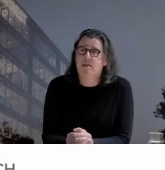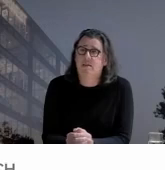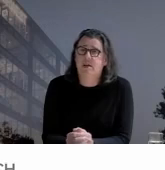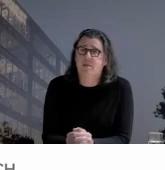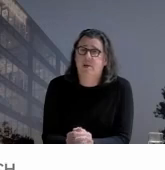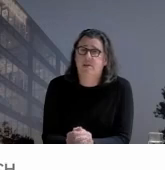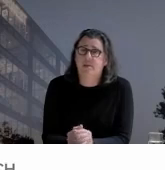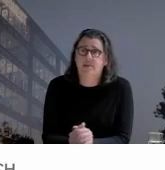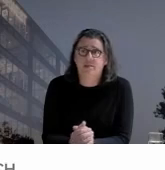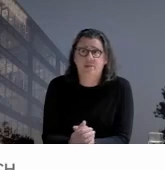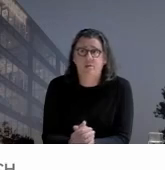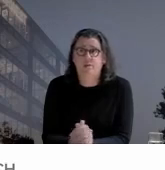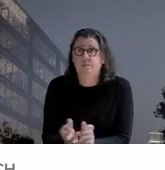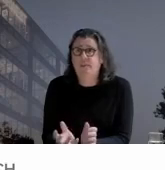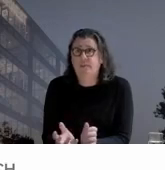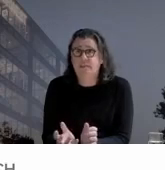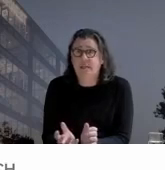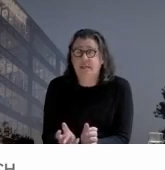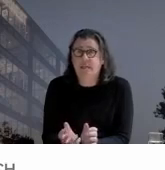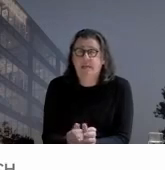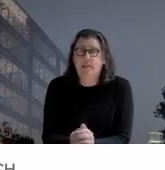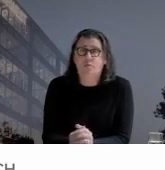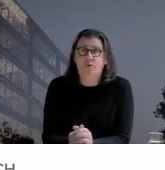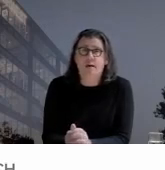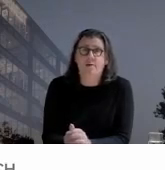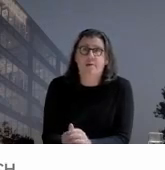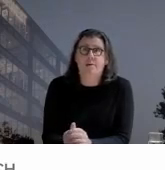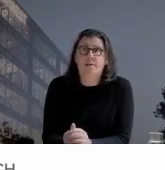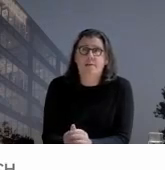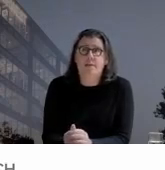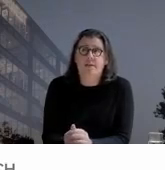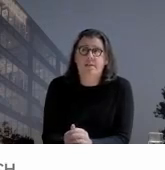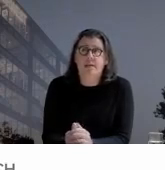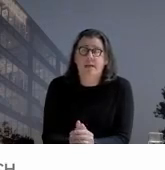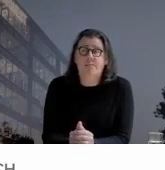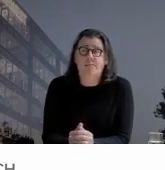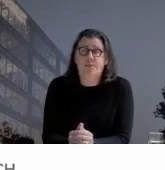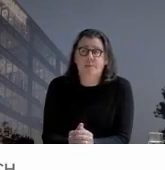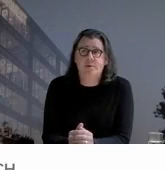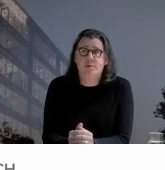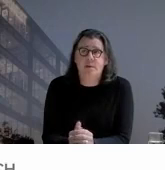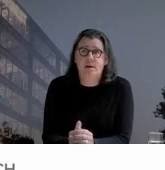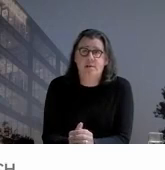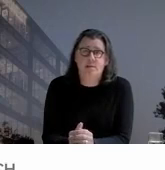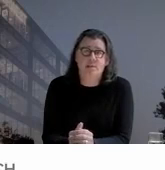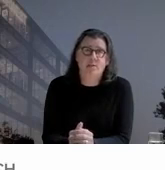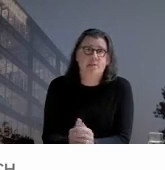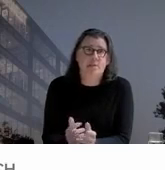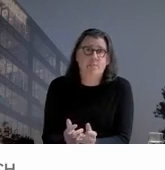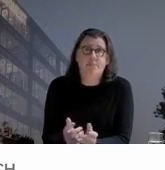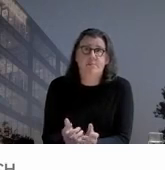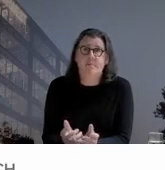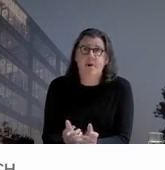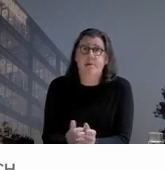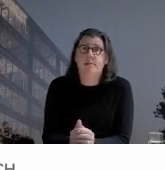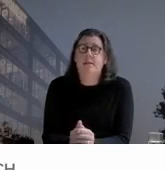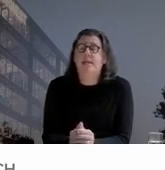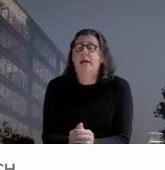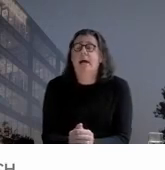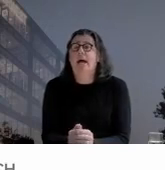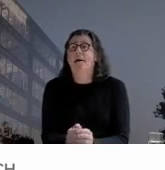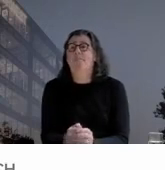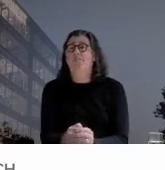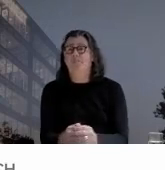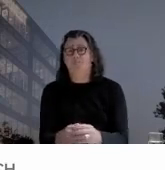all kinds of typologies. These are all buildings that in one way or another integrated timber as part of the solution, some built, some not.